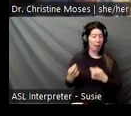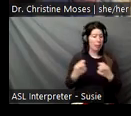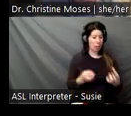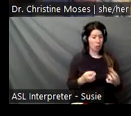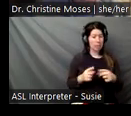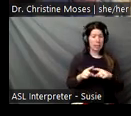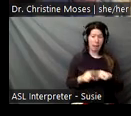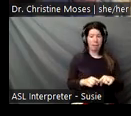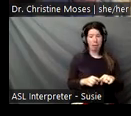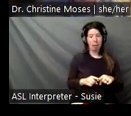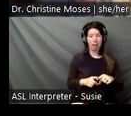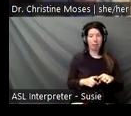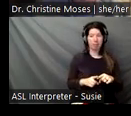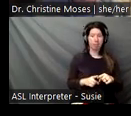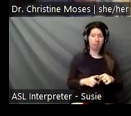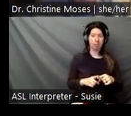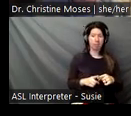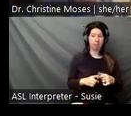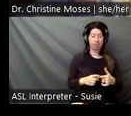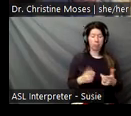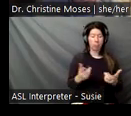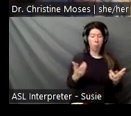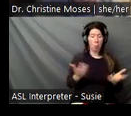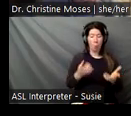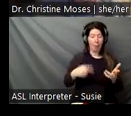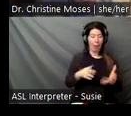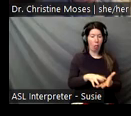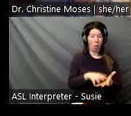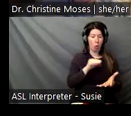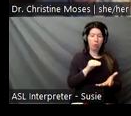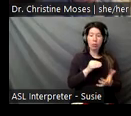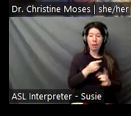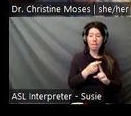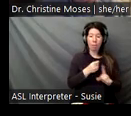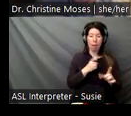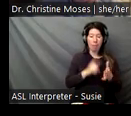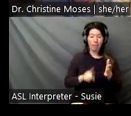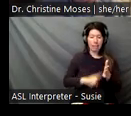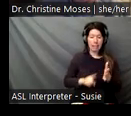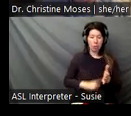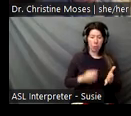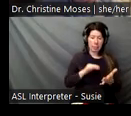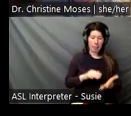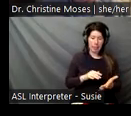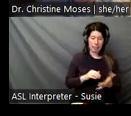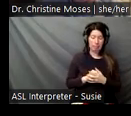the, you know, based on what they learned from conducting those studies.